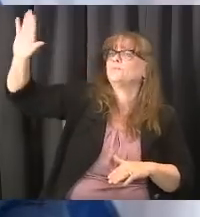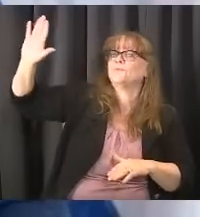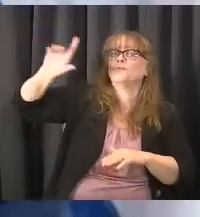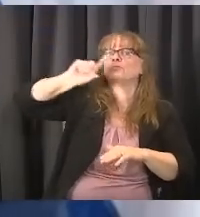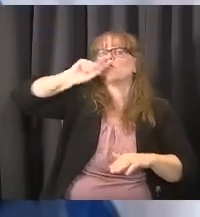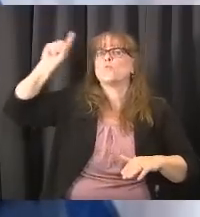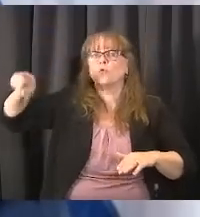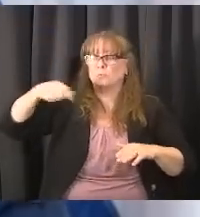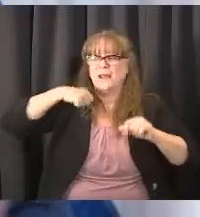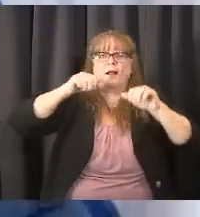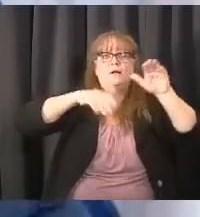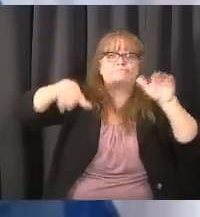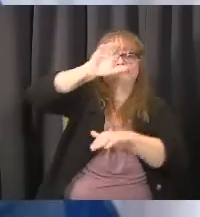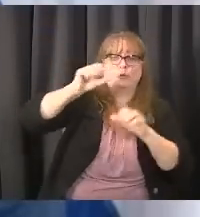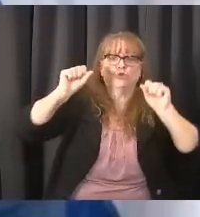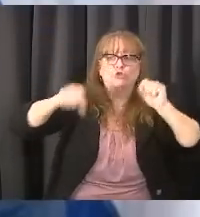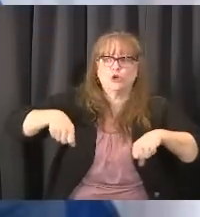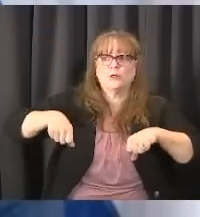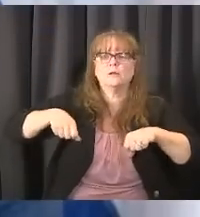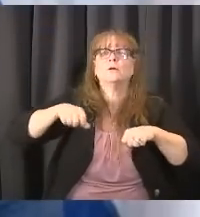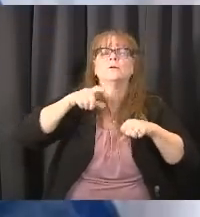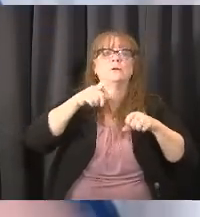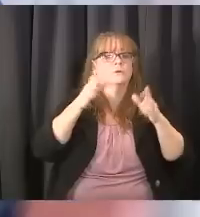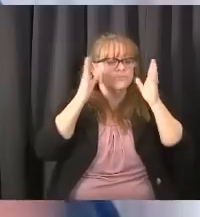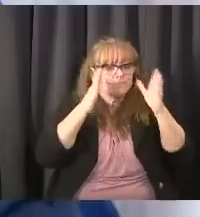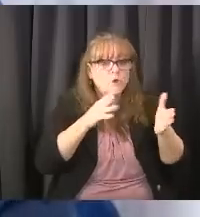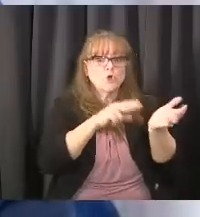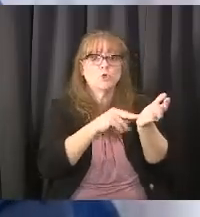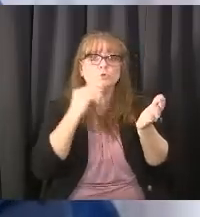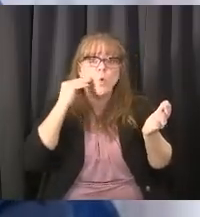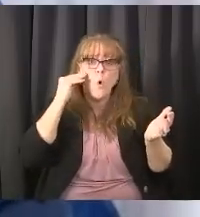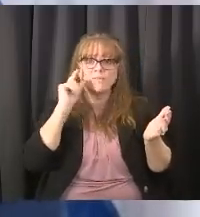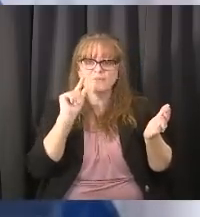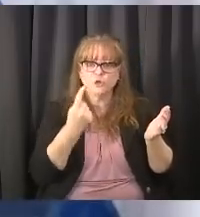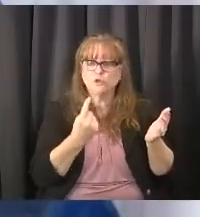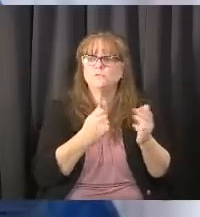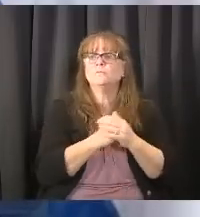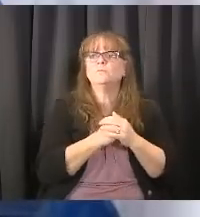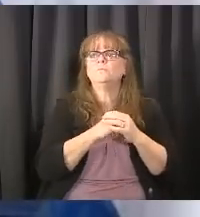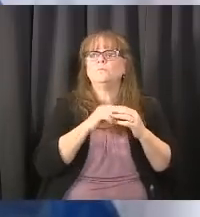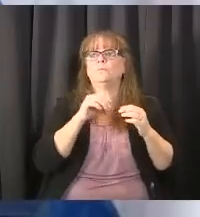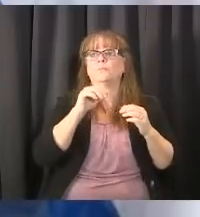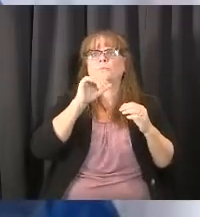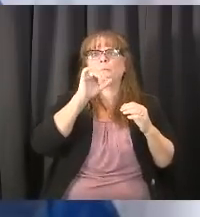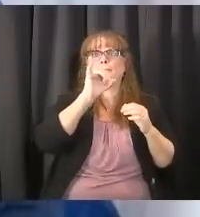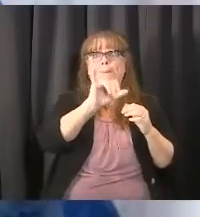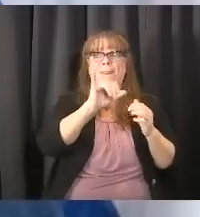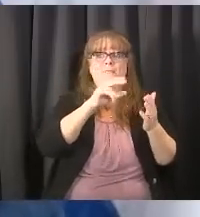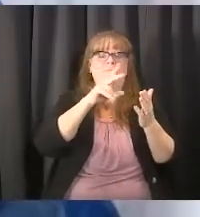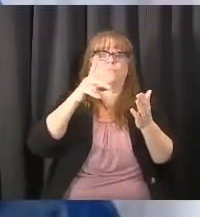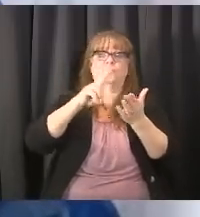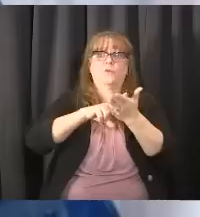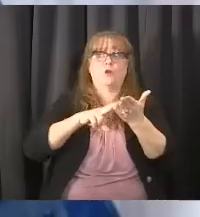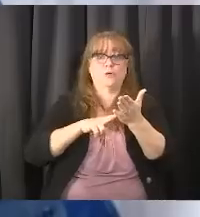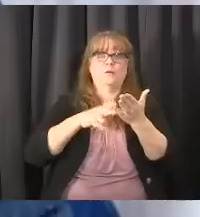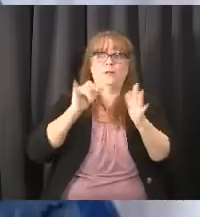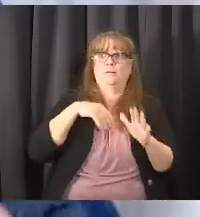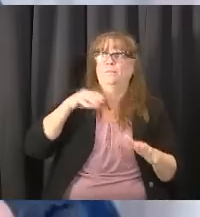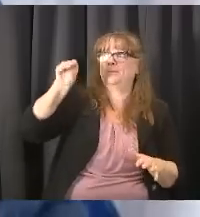The federal contractor would still be paid by the federal government. At that point, it would be a waste of federal taxpayer money, but